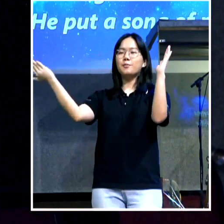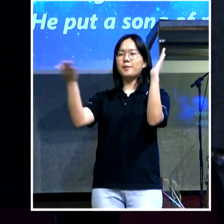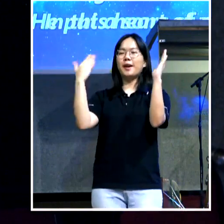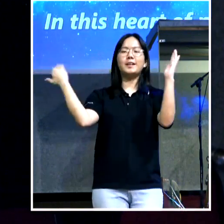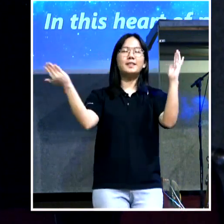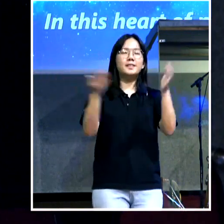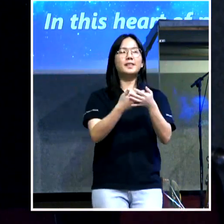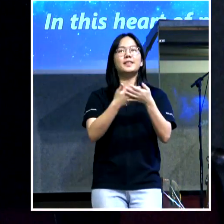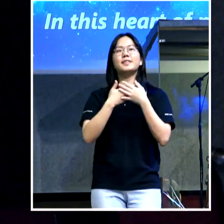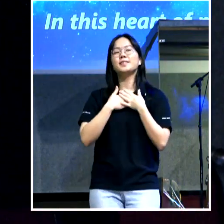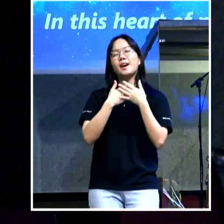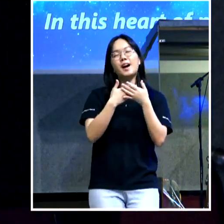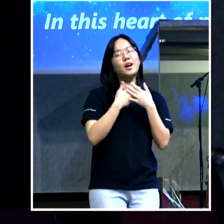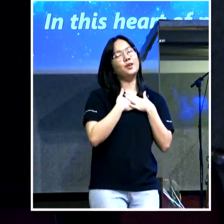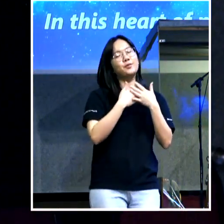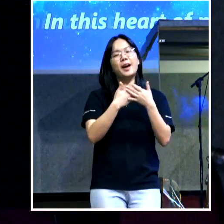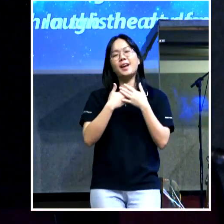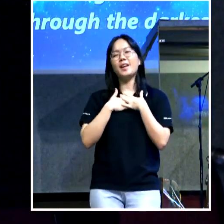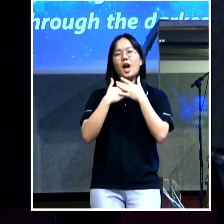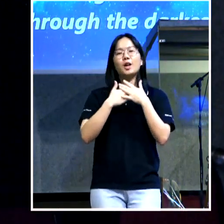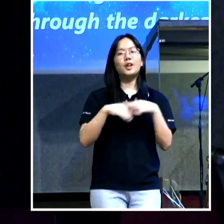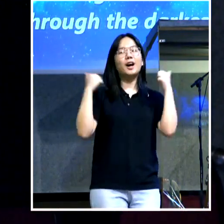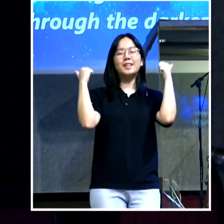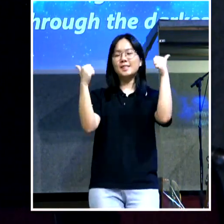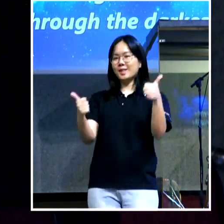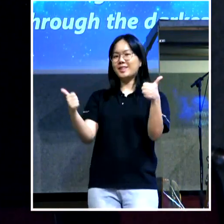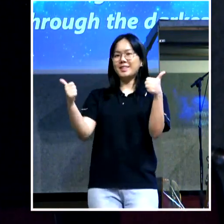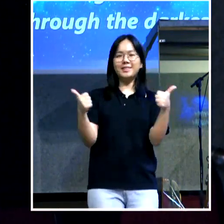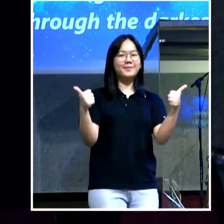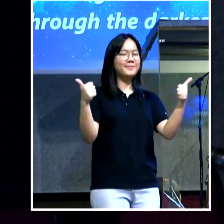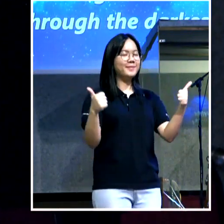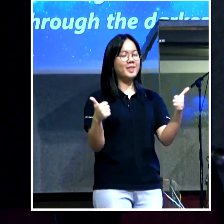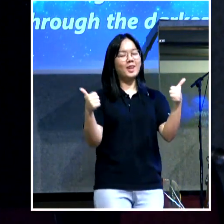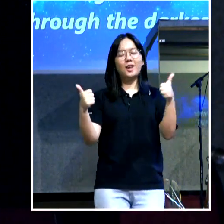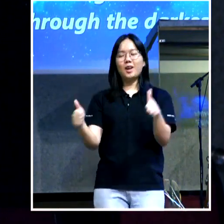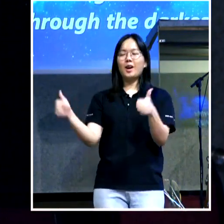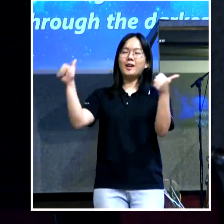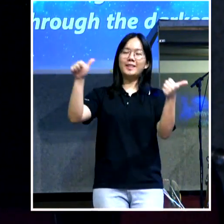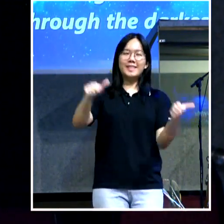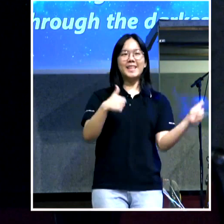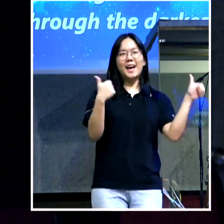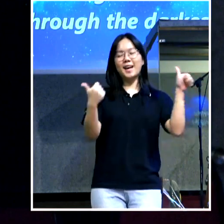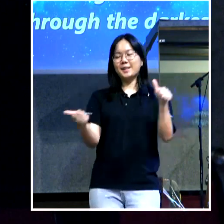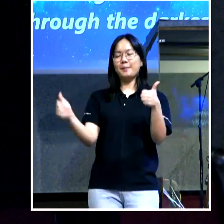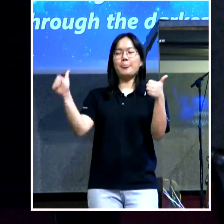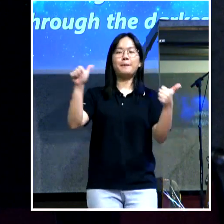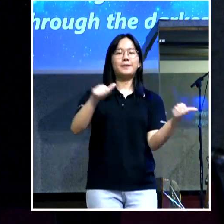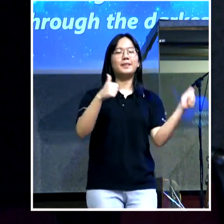song of praise in this heart of mine. God is good all the